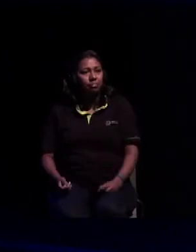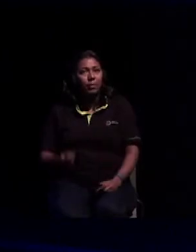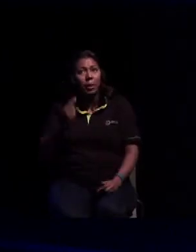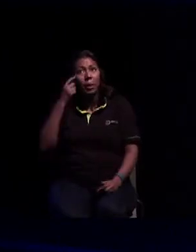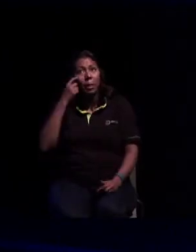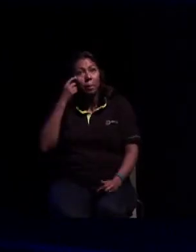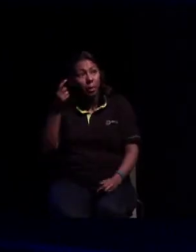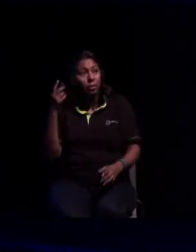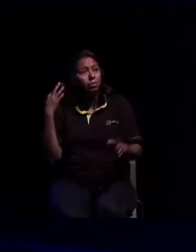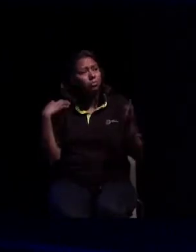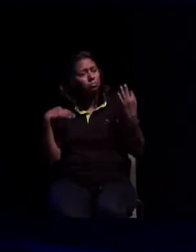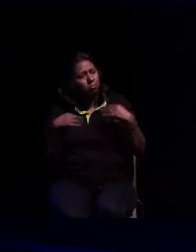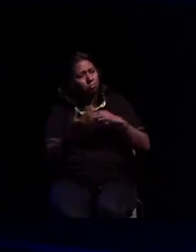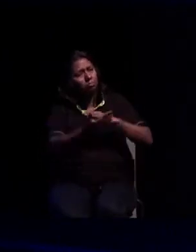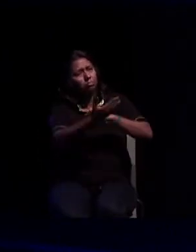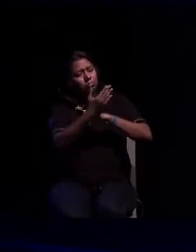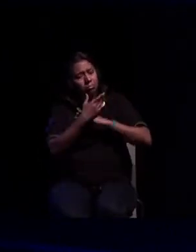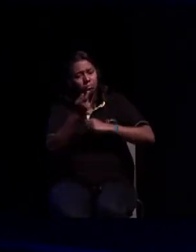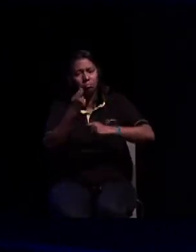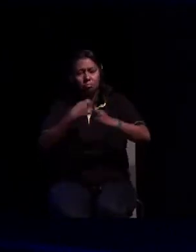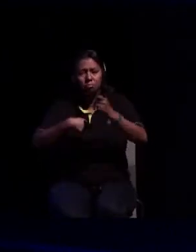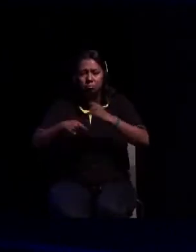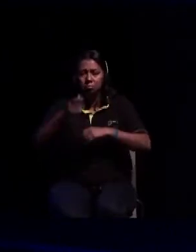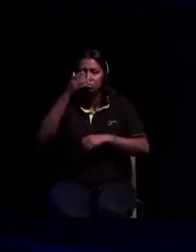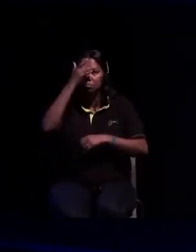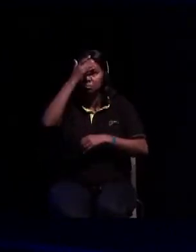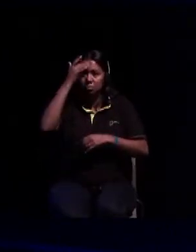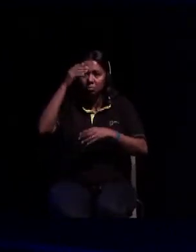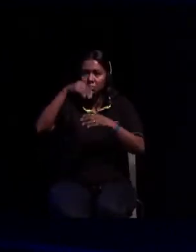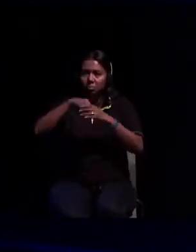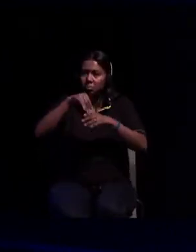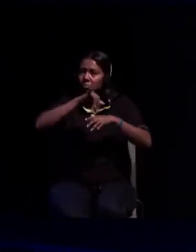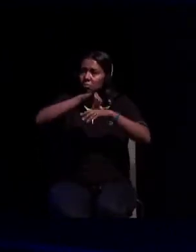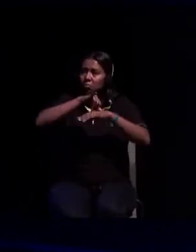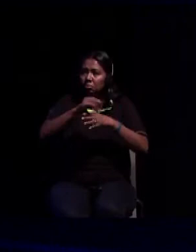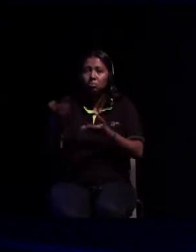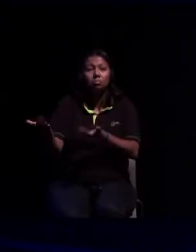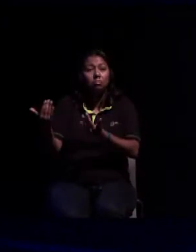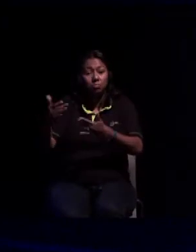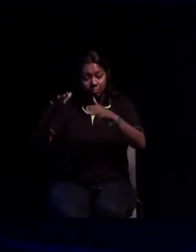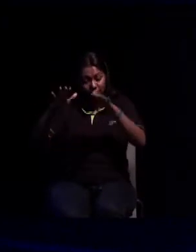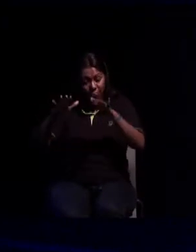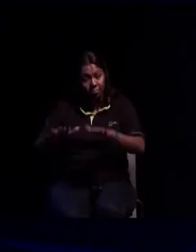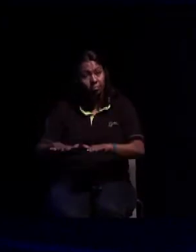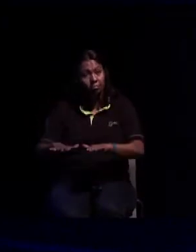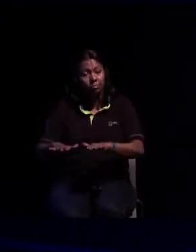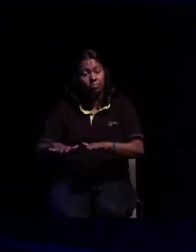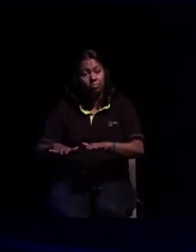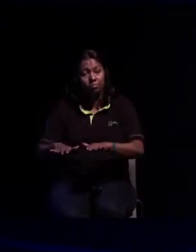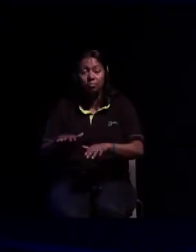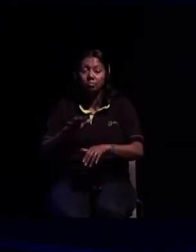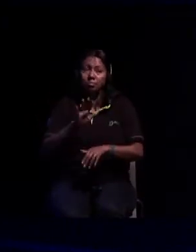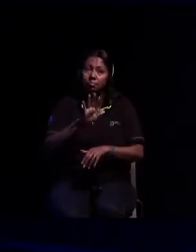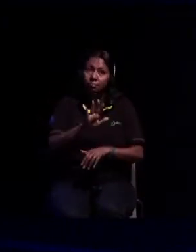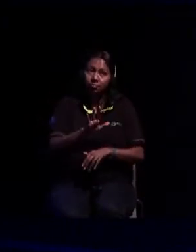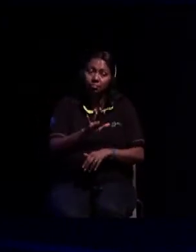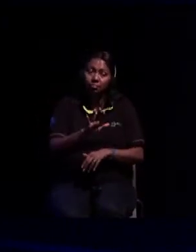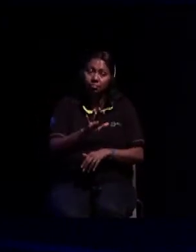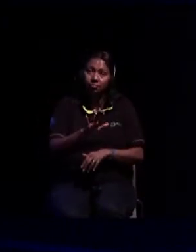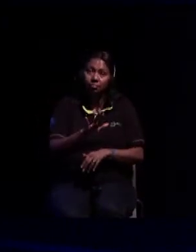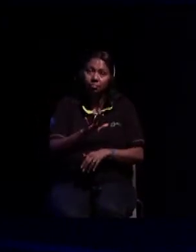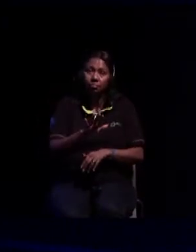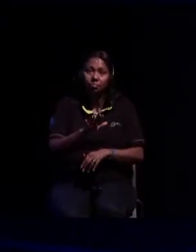young people on the island because it's a rural area. But at the same time, there are people who are concerned